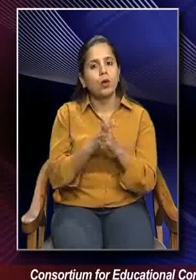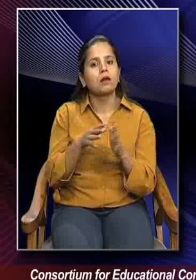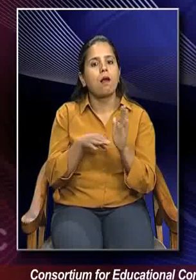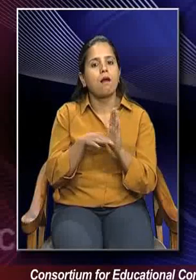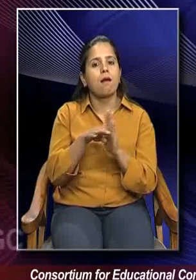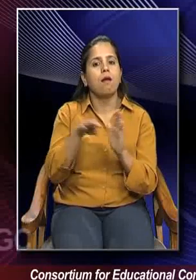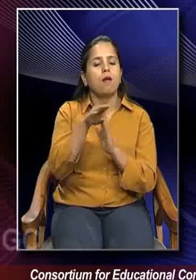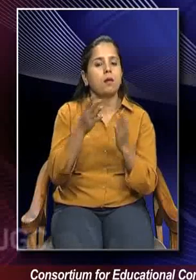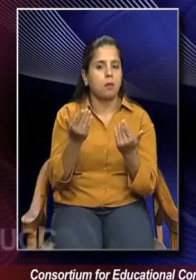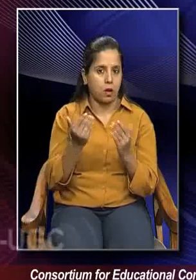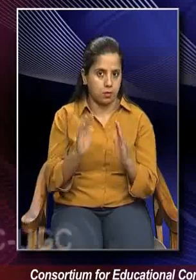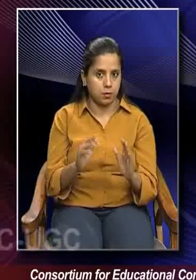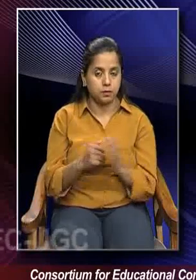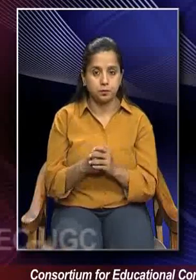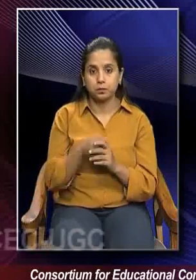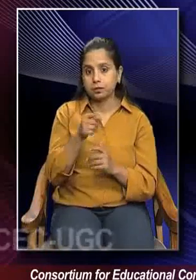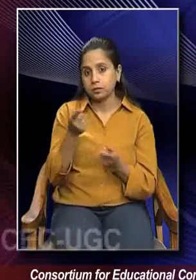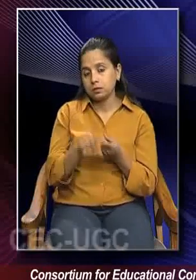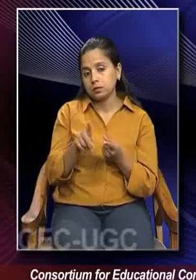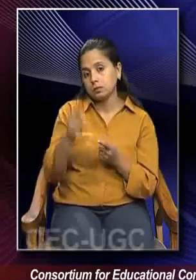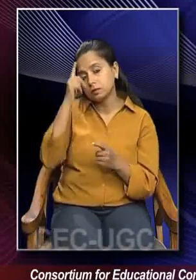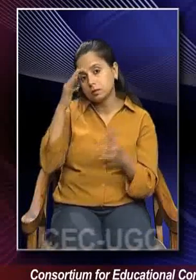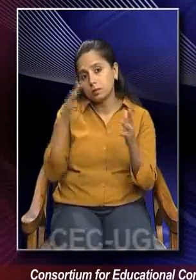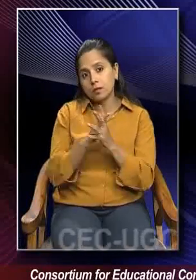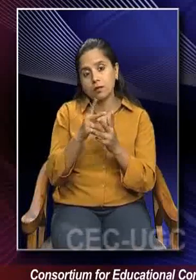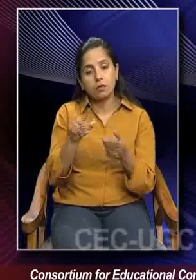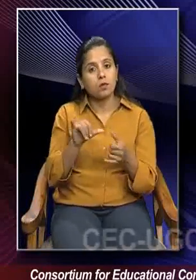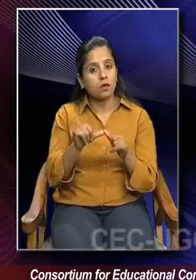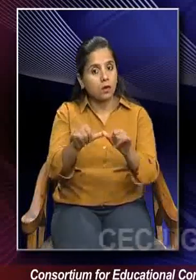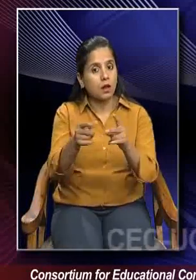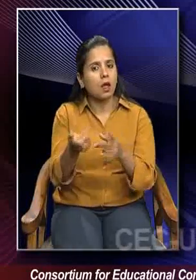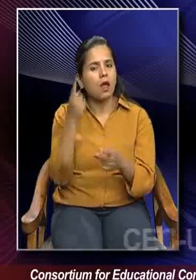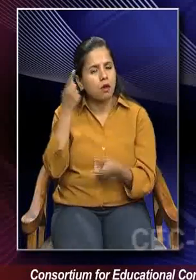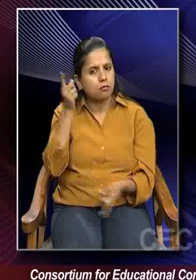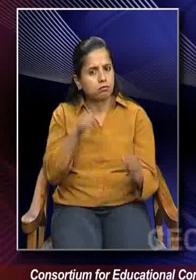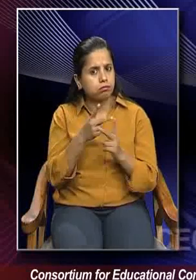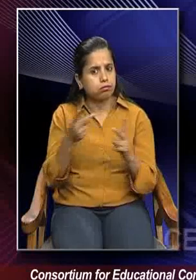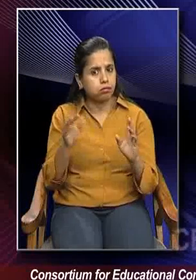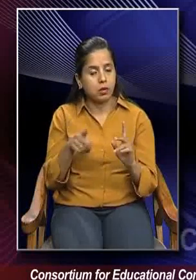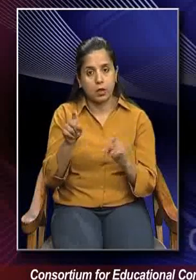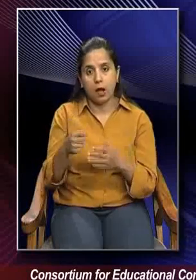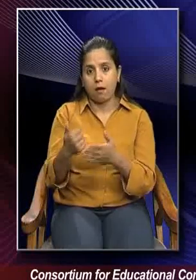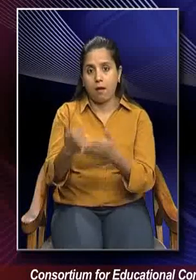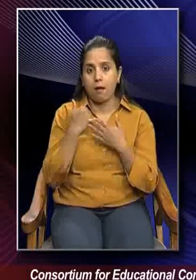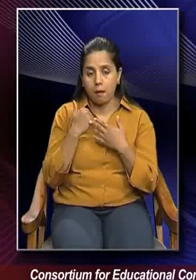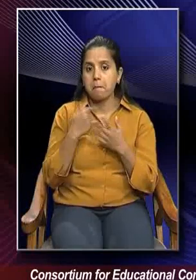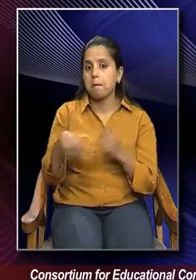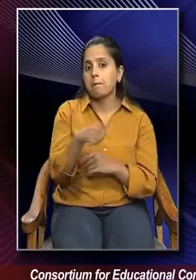levels. Effective stress management strategies can help